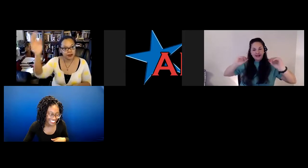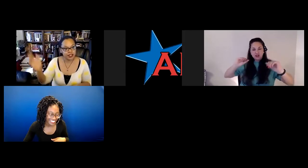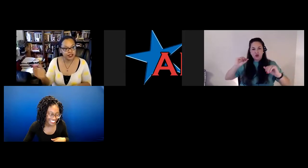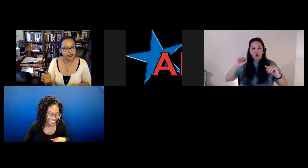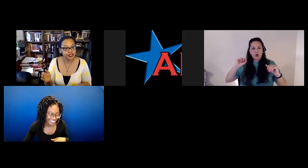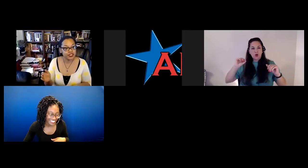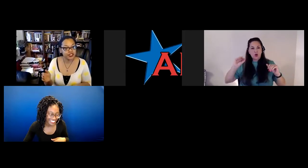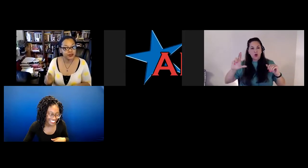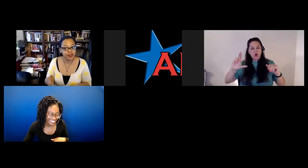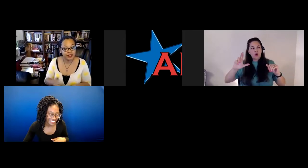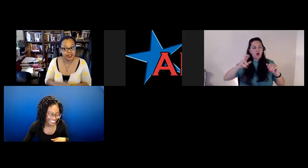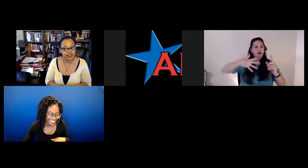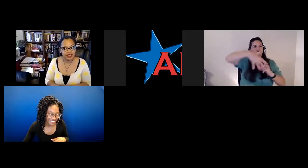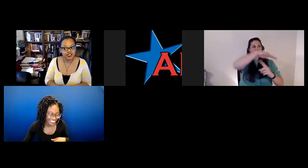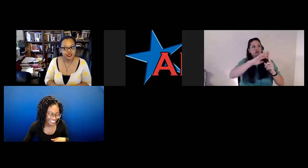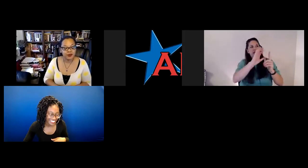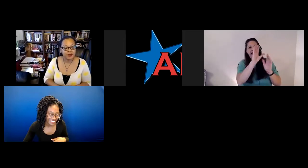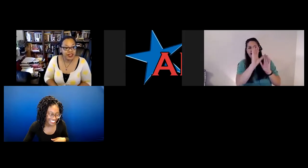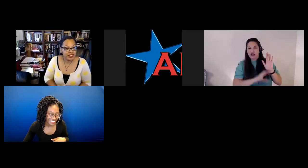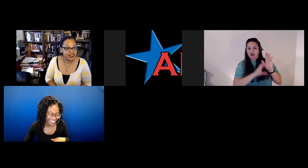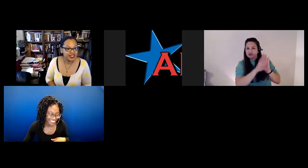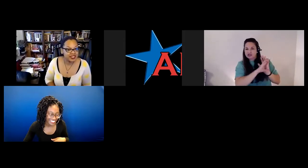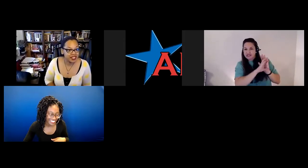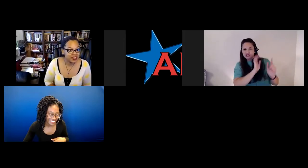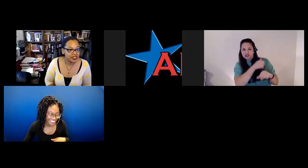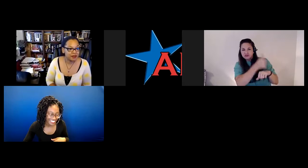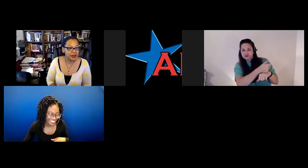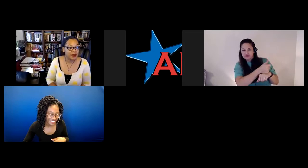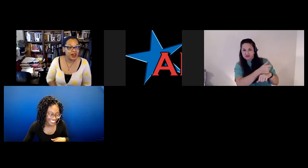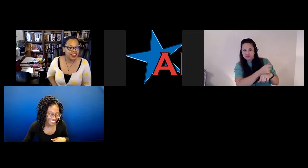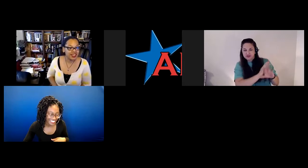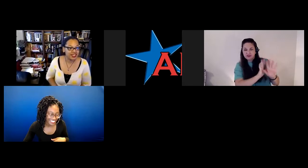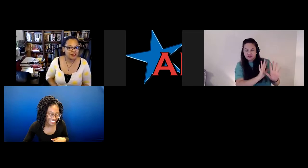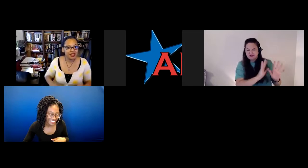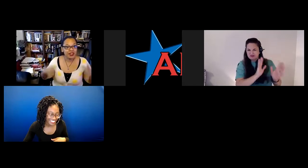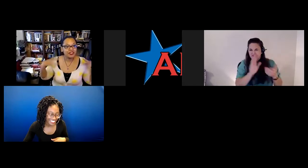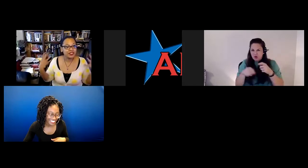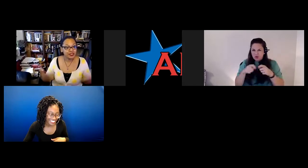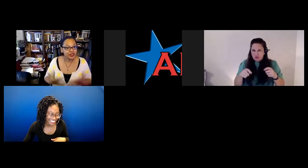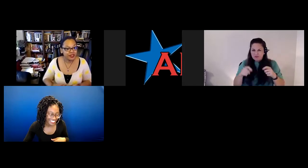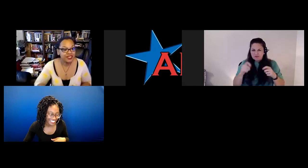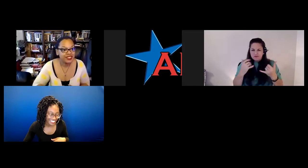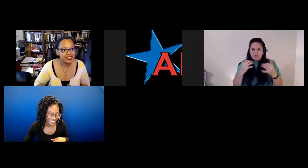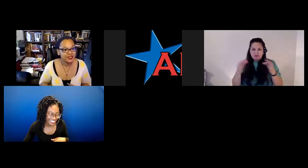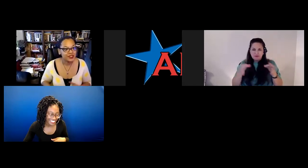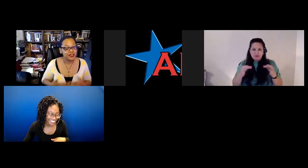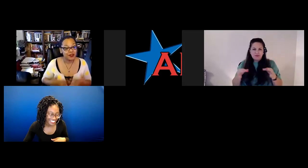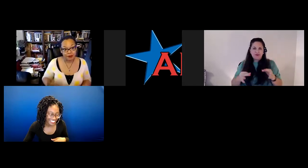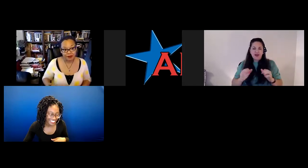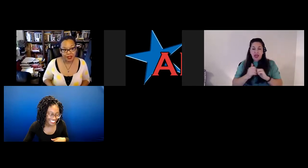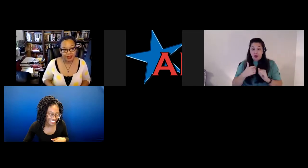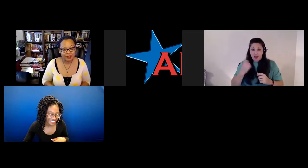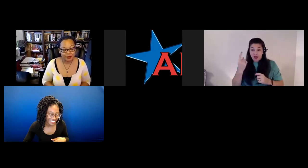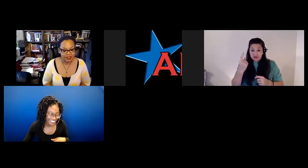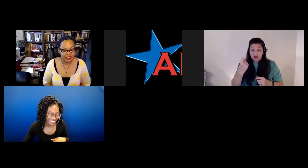or a characterization around it. So what I'll end with this is like how I kind of sort of understood this from